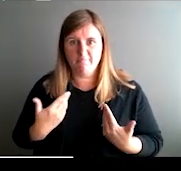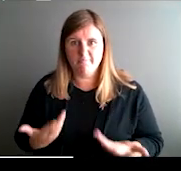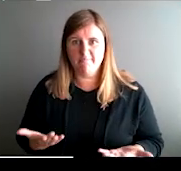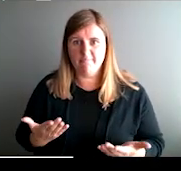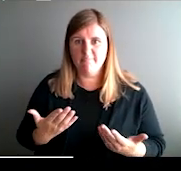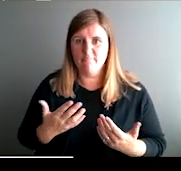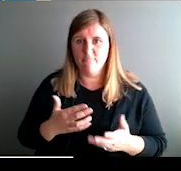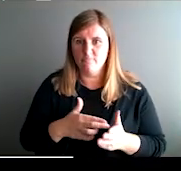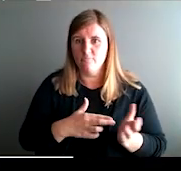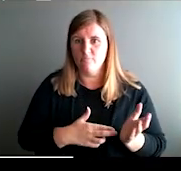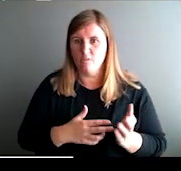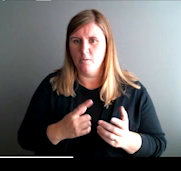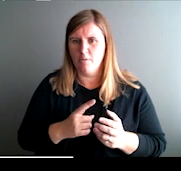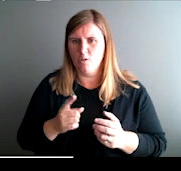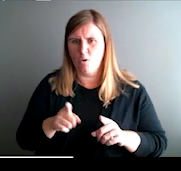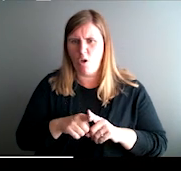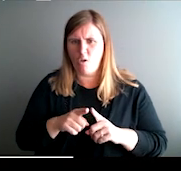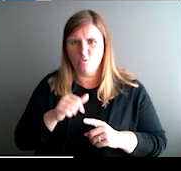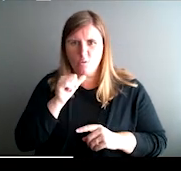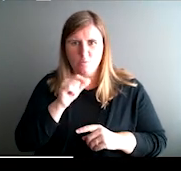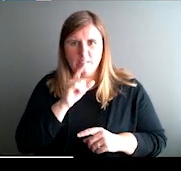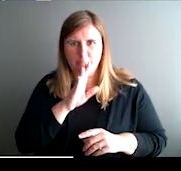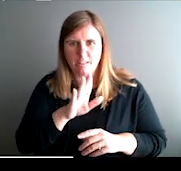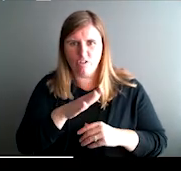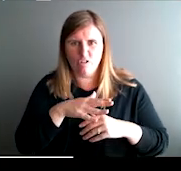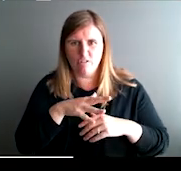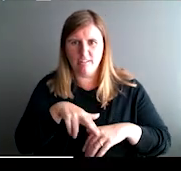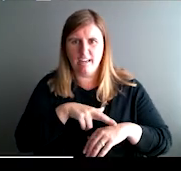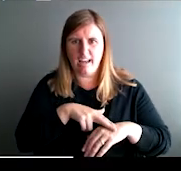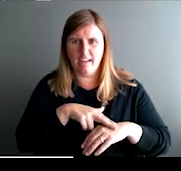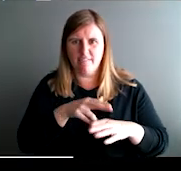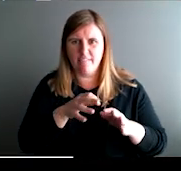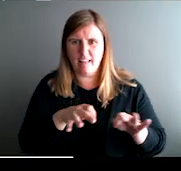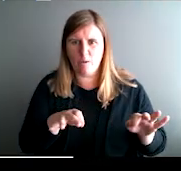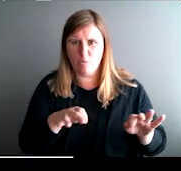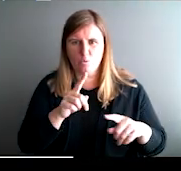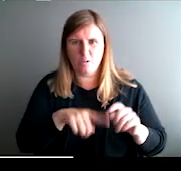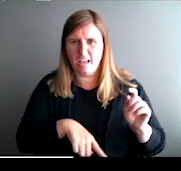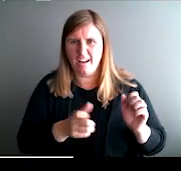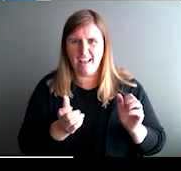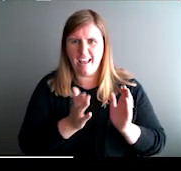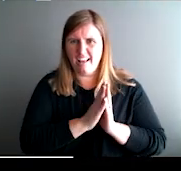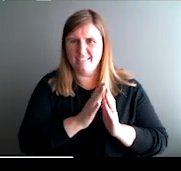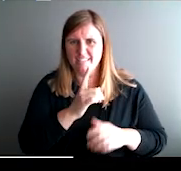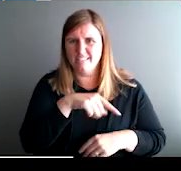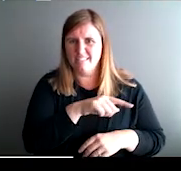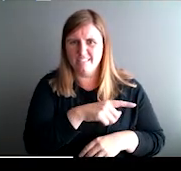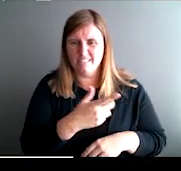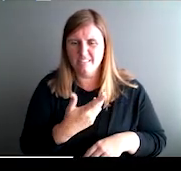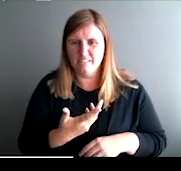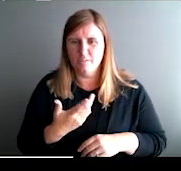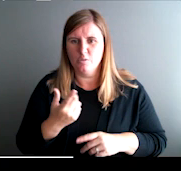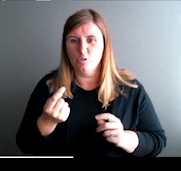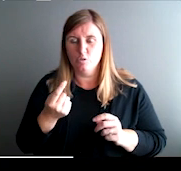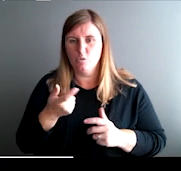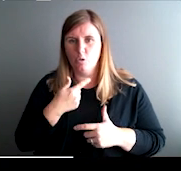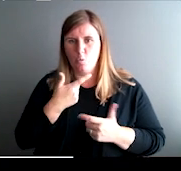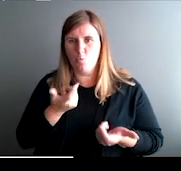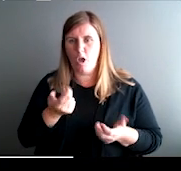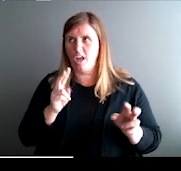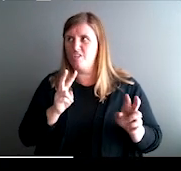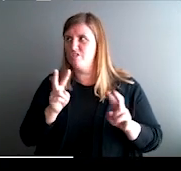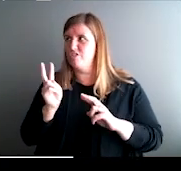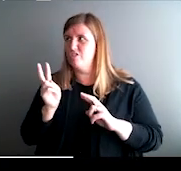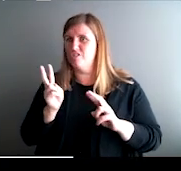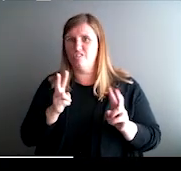of the restaurant, but you also don't speak the native language. So you can't just ask the maitre d'. So what do? You watch people.